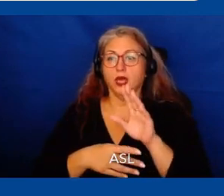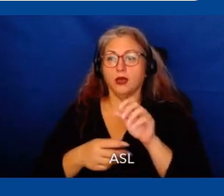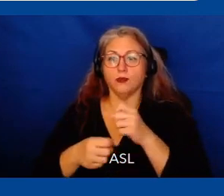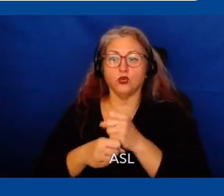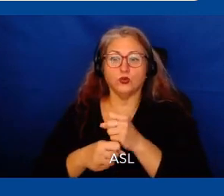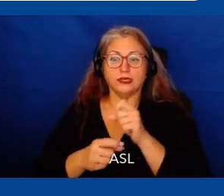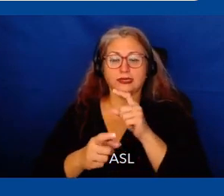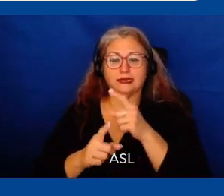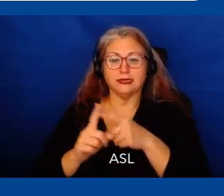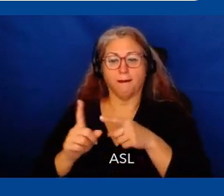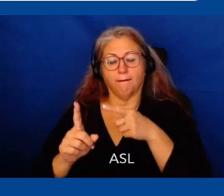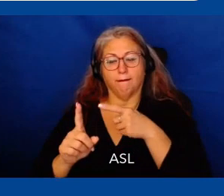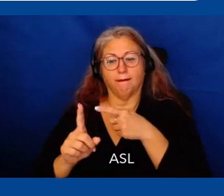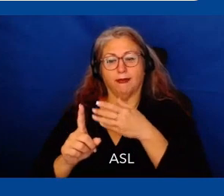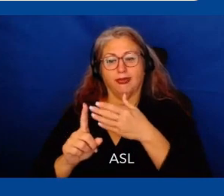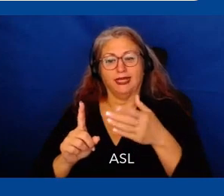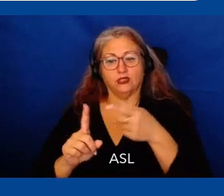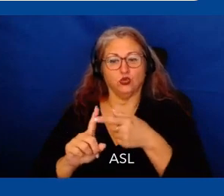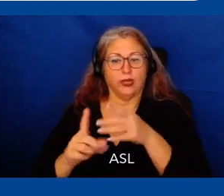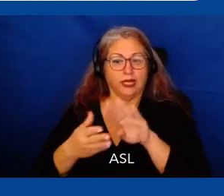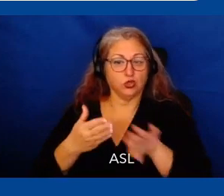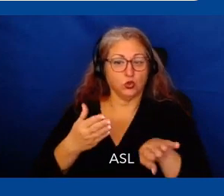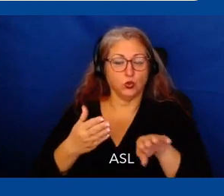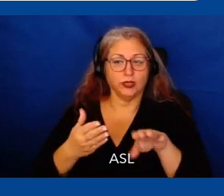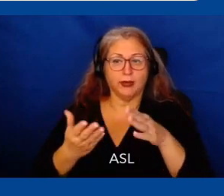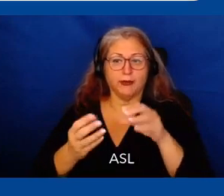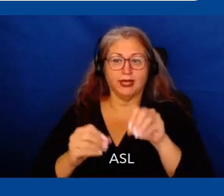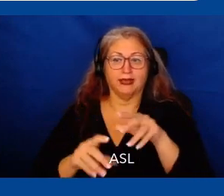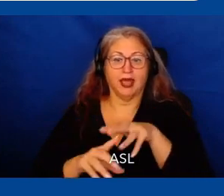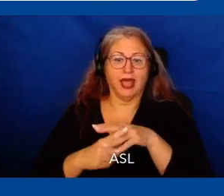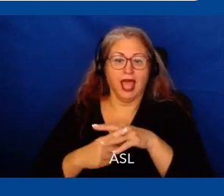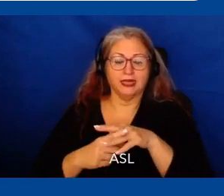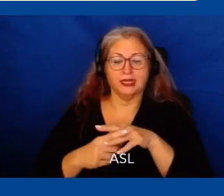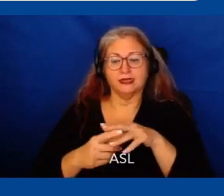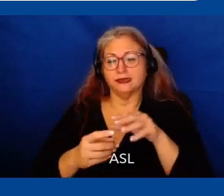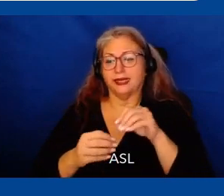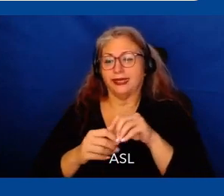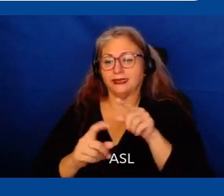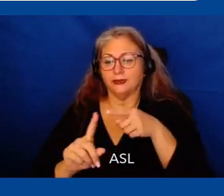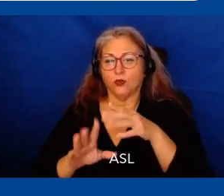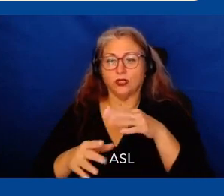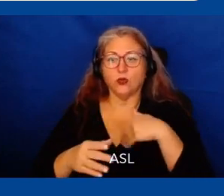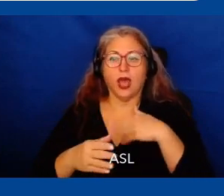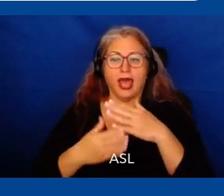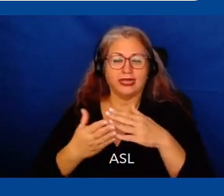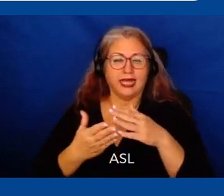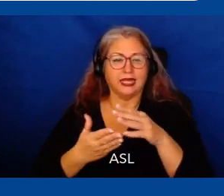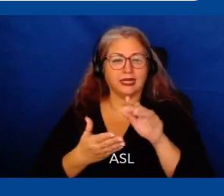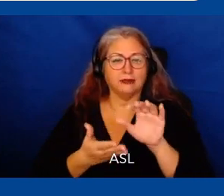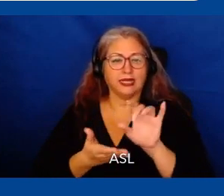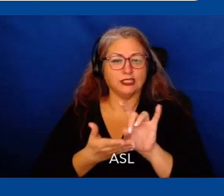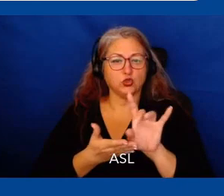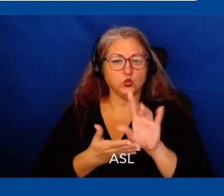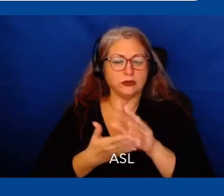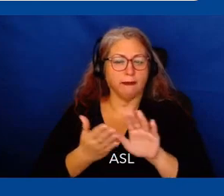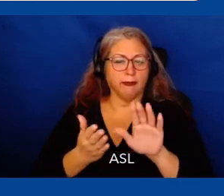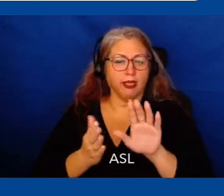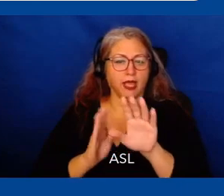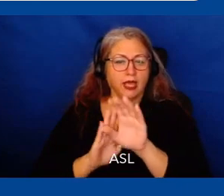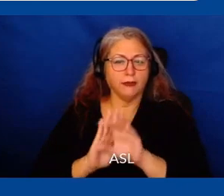that context works like in a certain way. So I excluded those images, or I